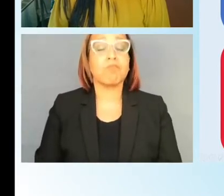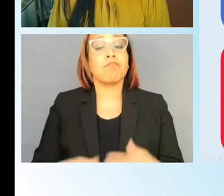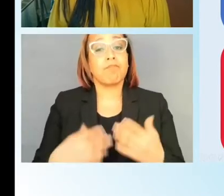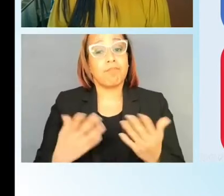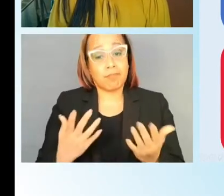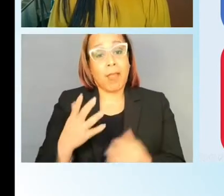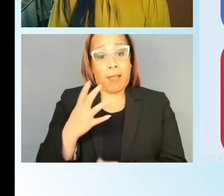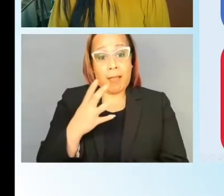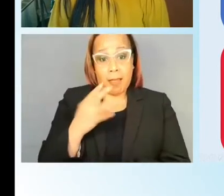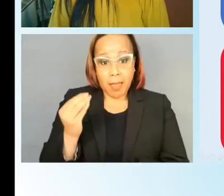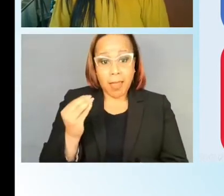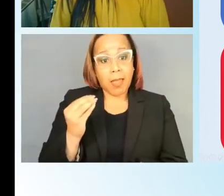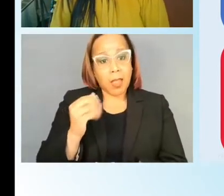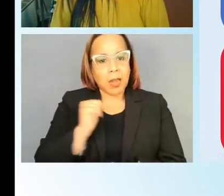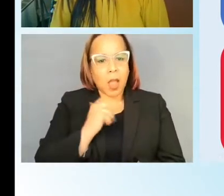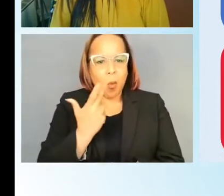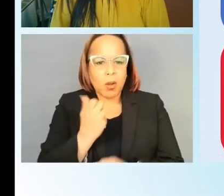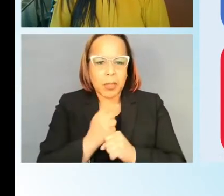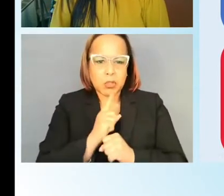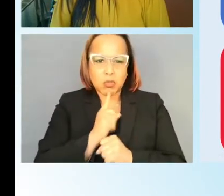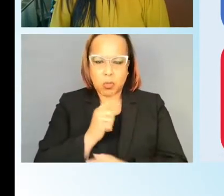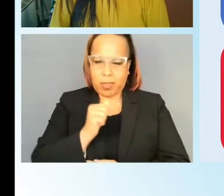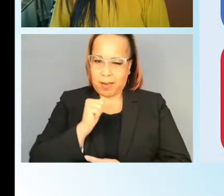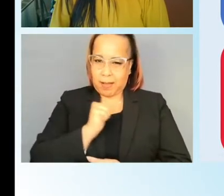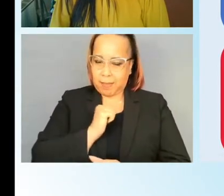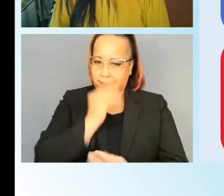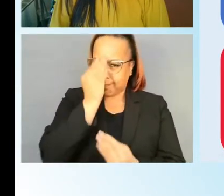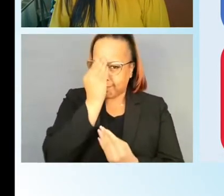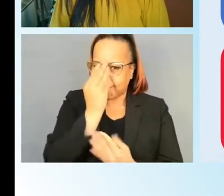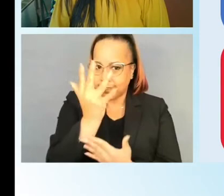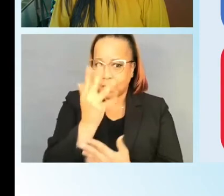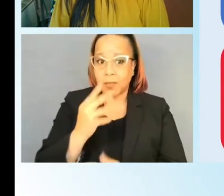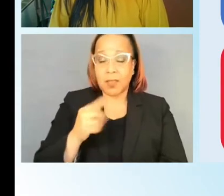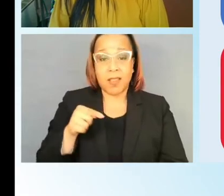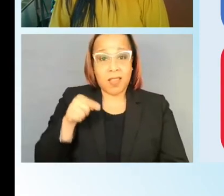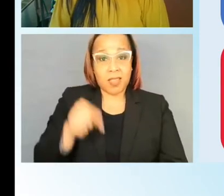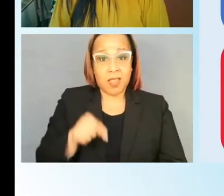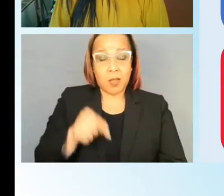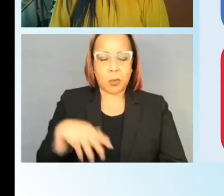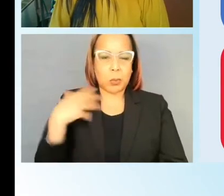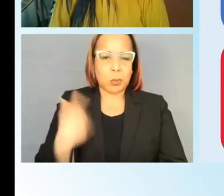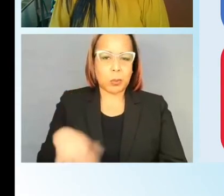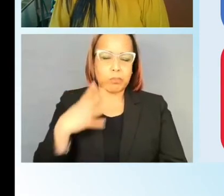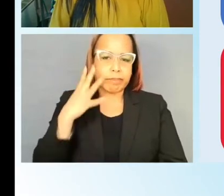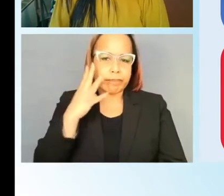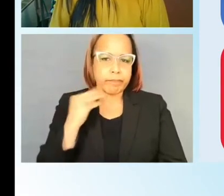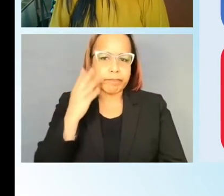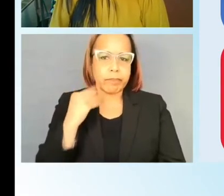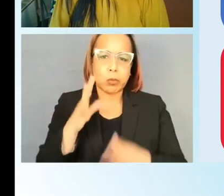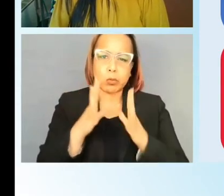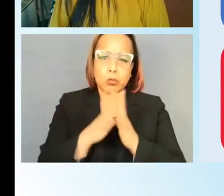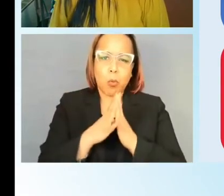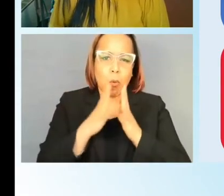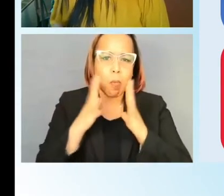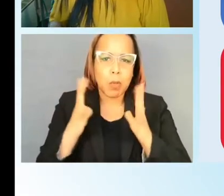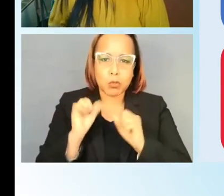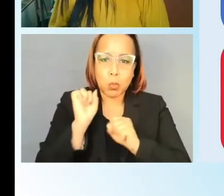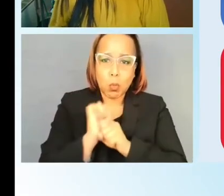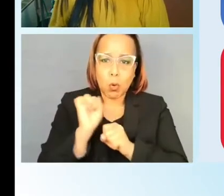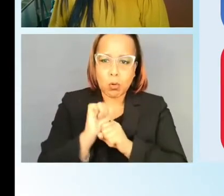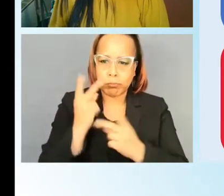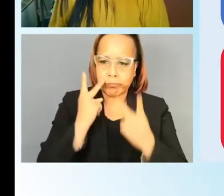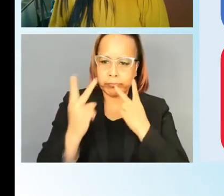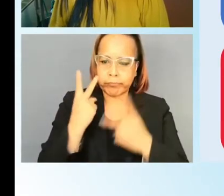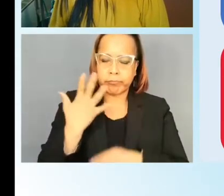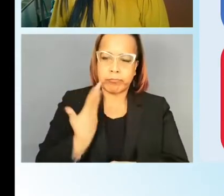And I just want to make sure that I share, this has been a journey and there's been so much impressive work that has happened, but by